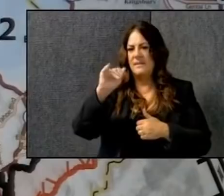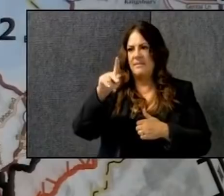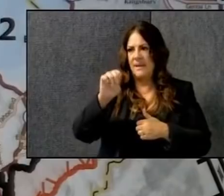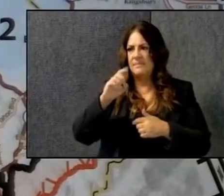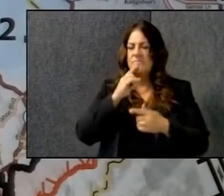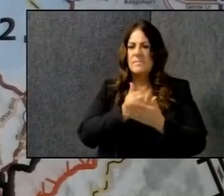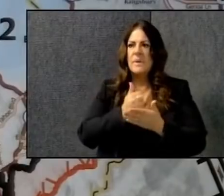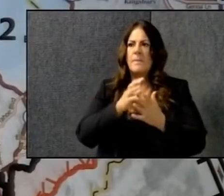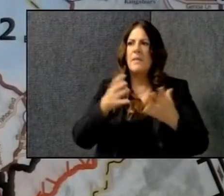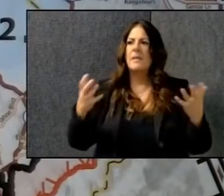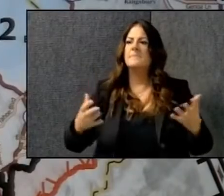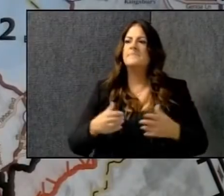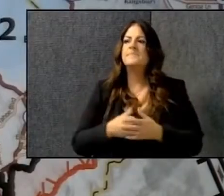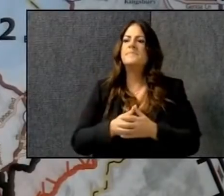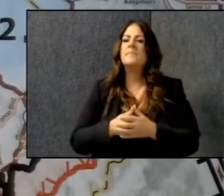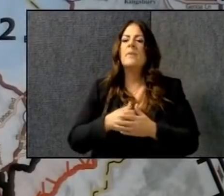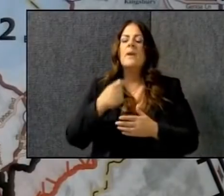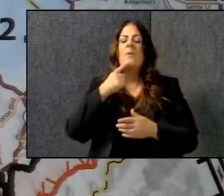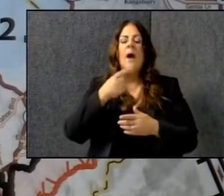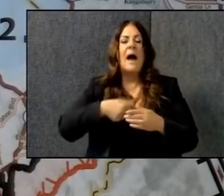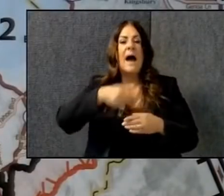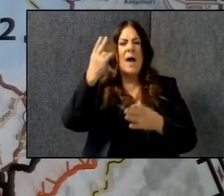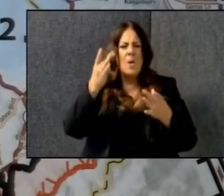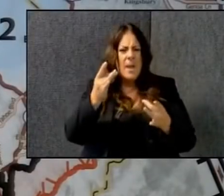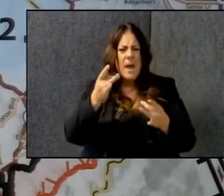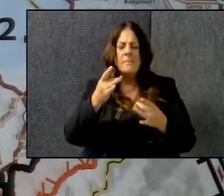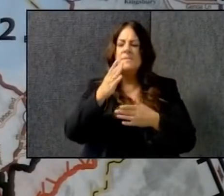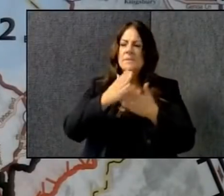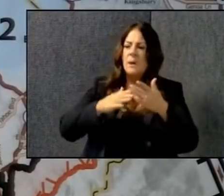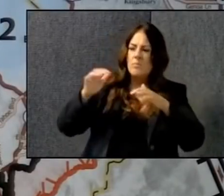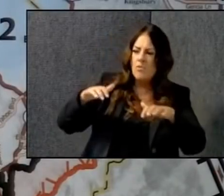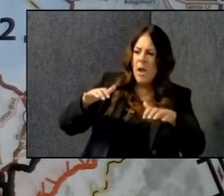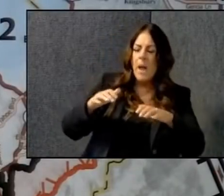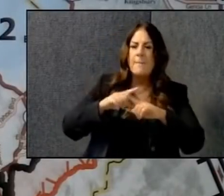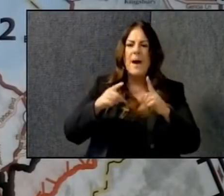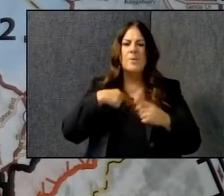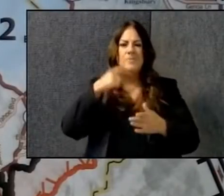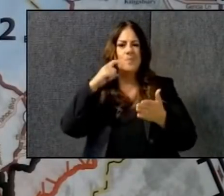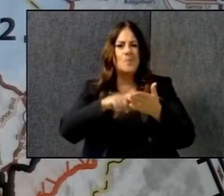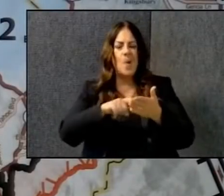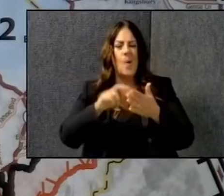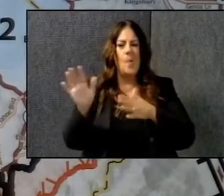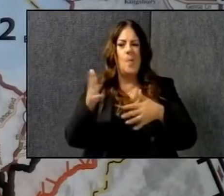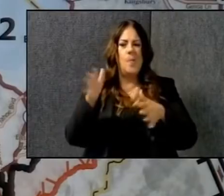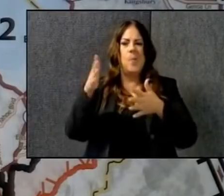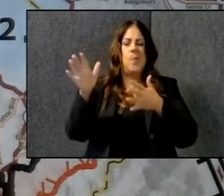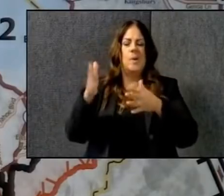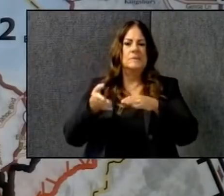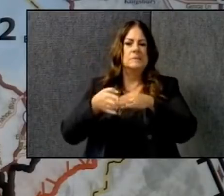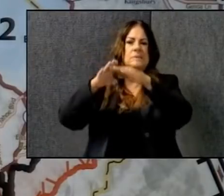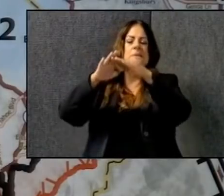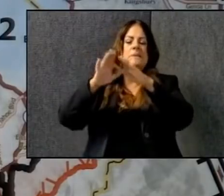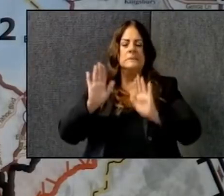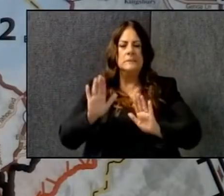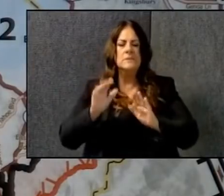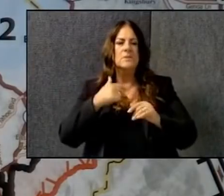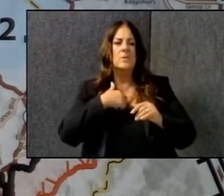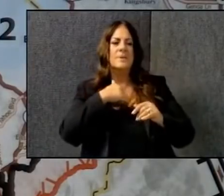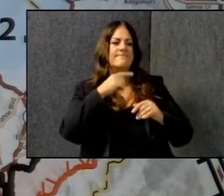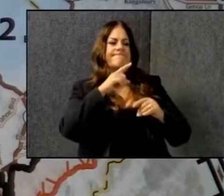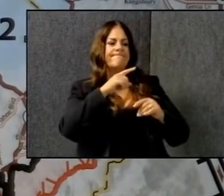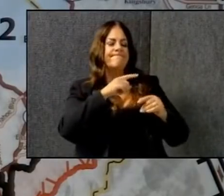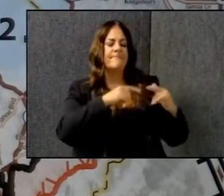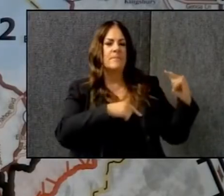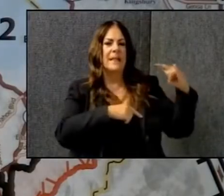out. Higher humidities, a little bit of rain. We did have some wind today that we had to ground our aircraft for a short amount of time, but they're back up there flying as